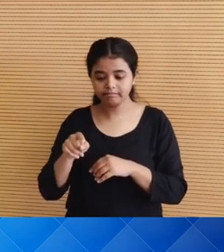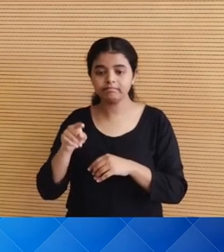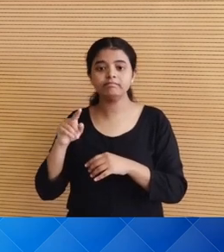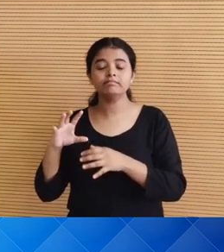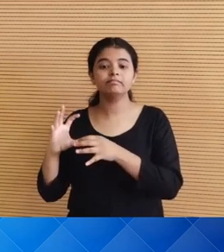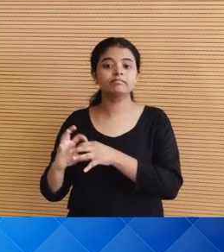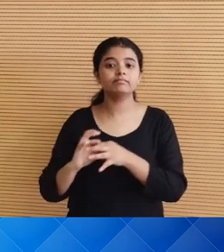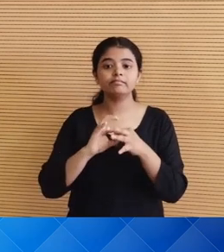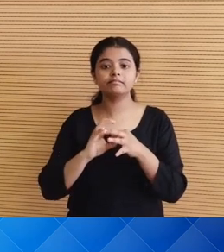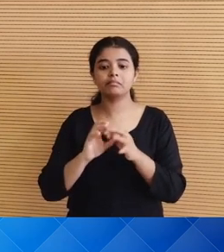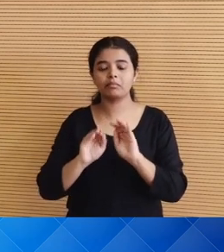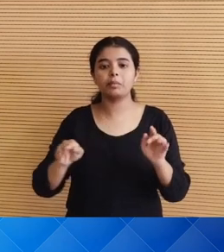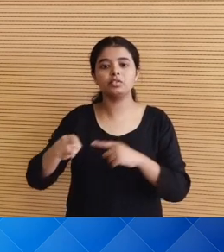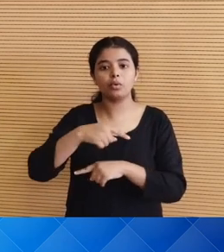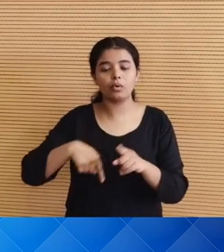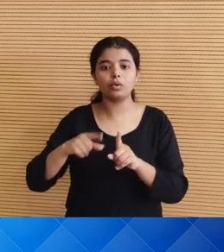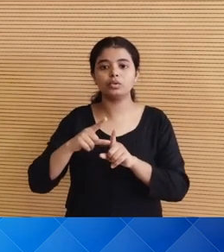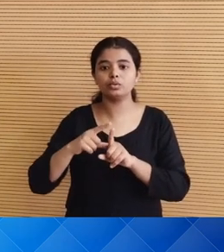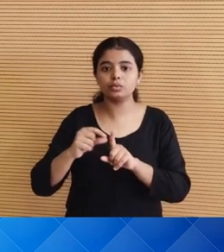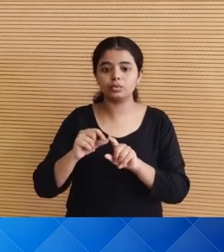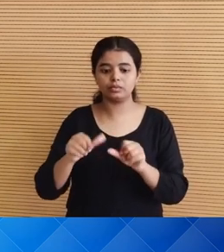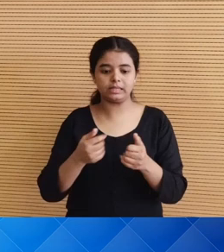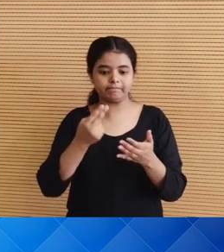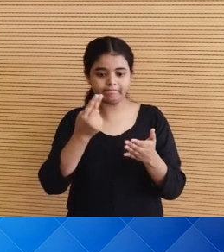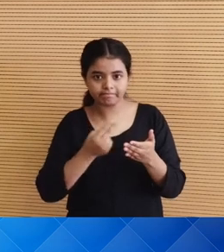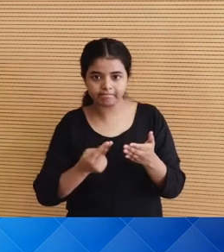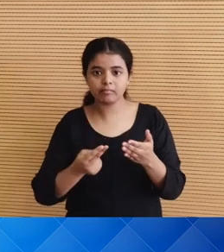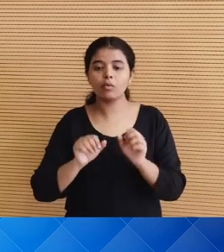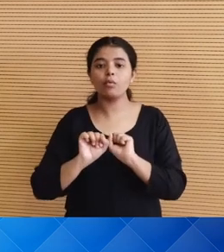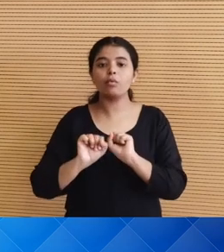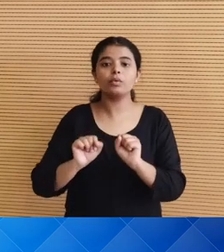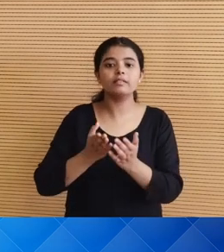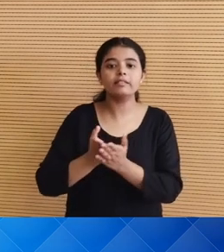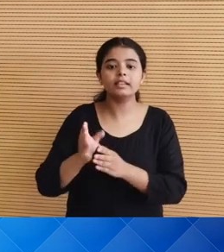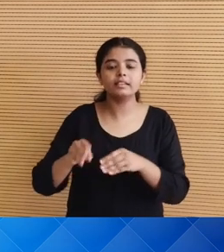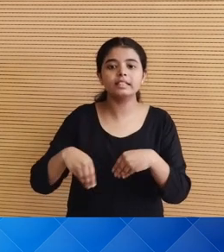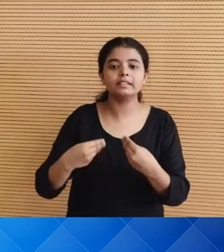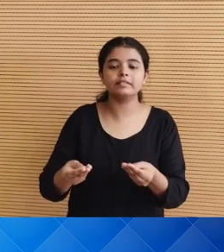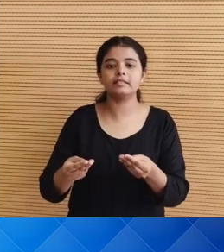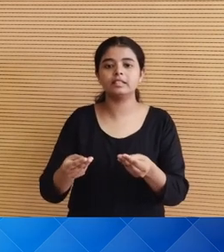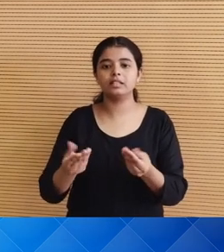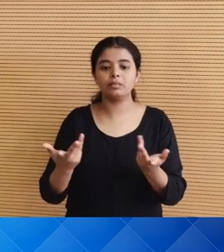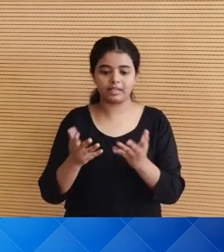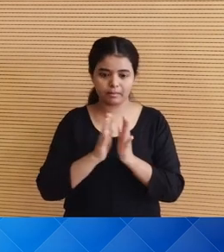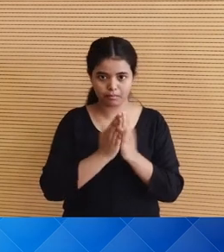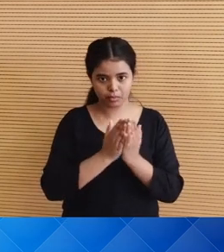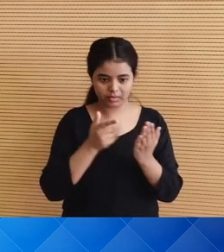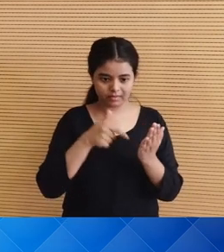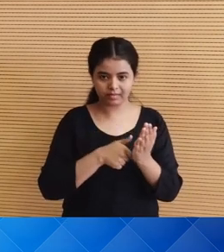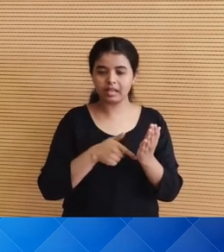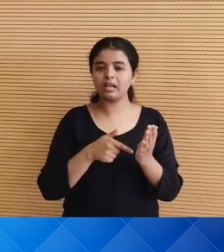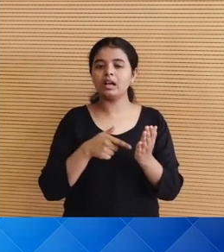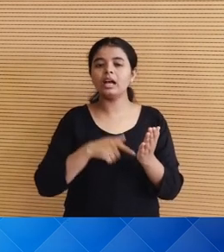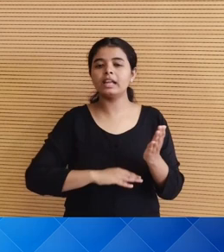it suggests that we should use the textbooks in a way that it helps children to understand the